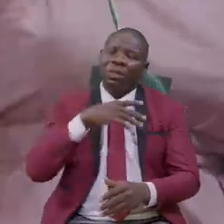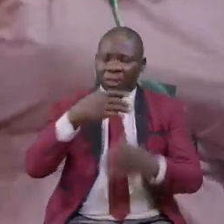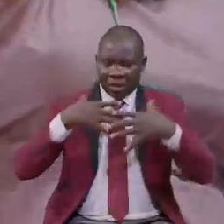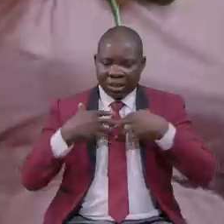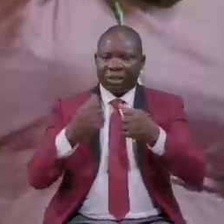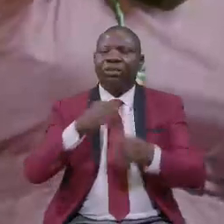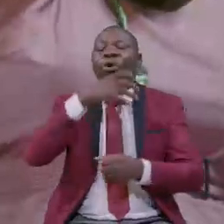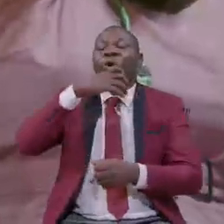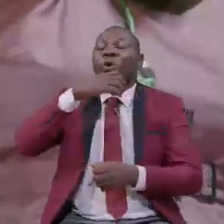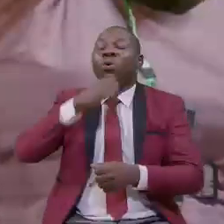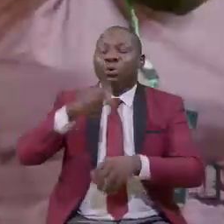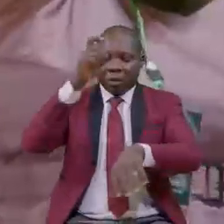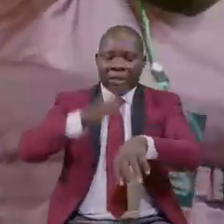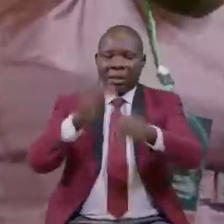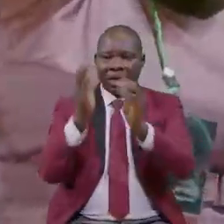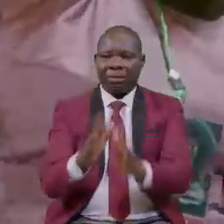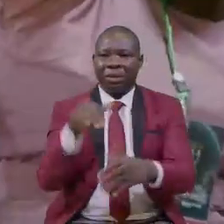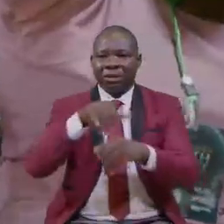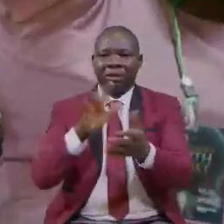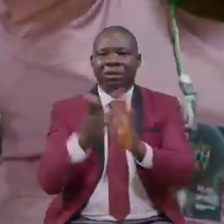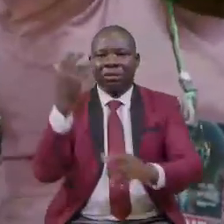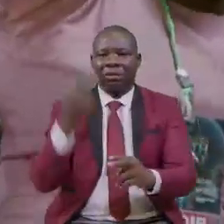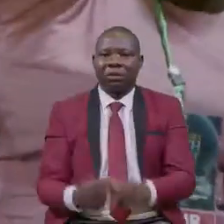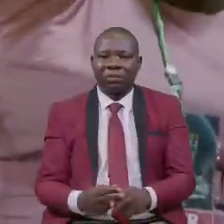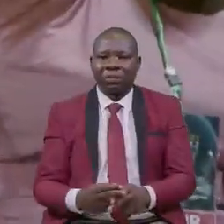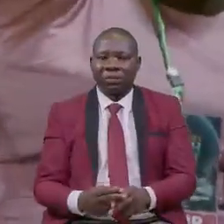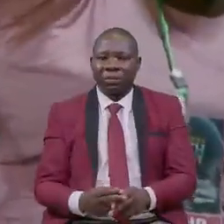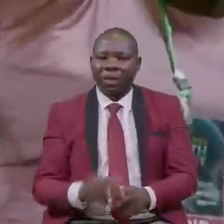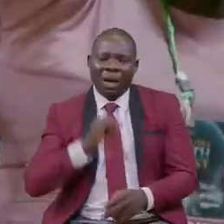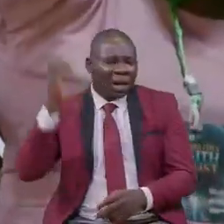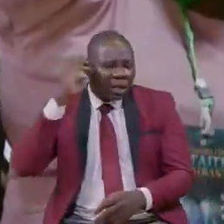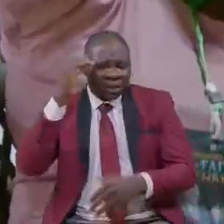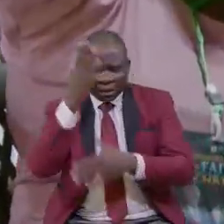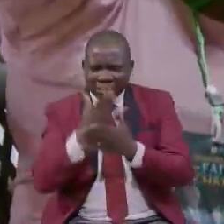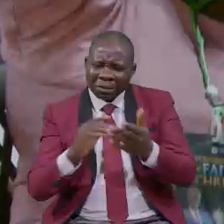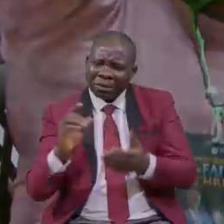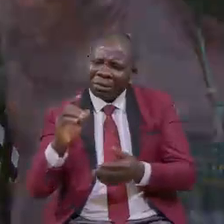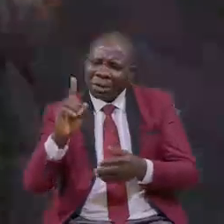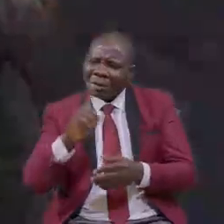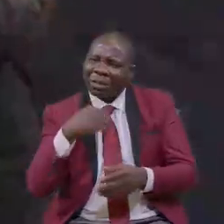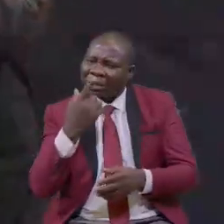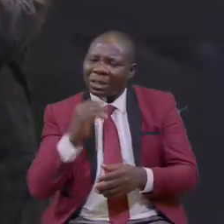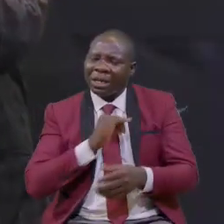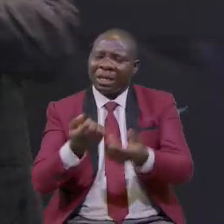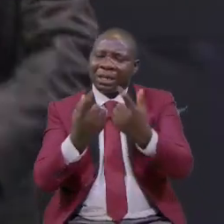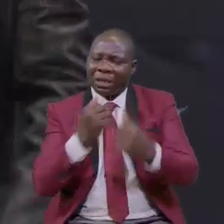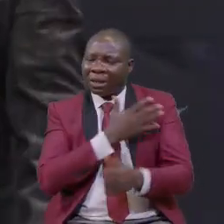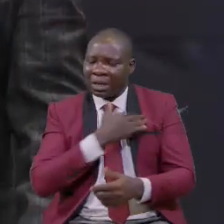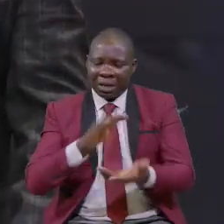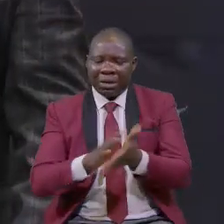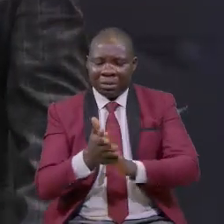timers. I hear somebody saying, I became born again,